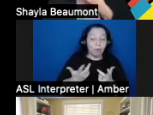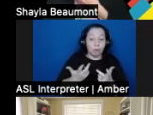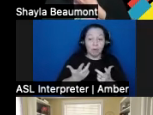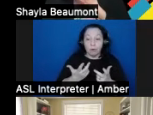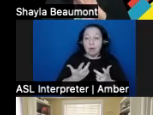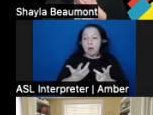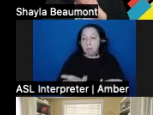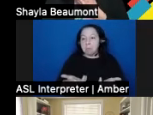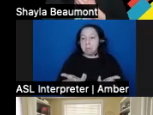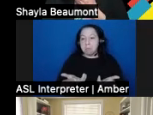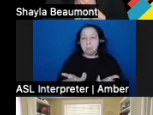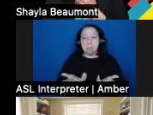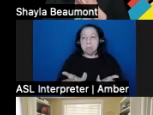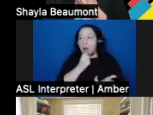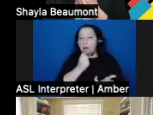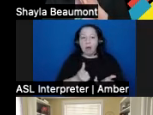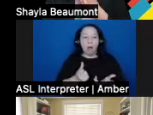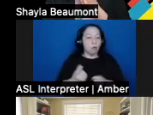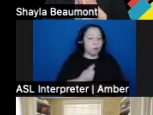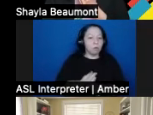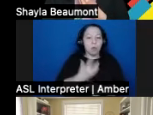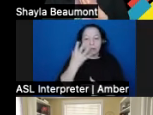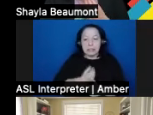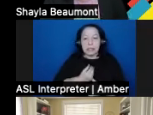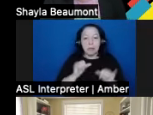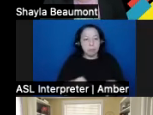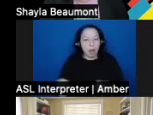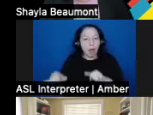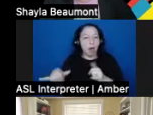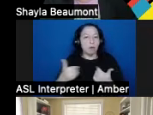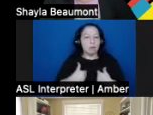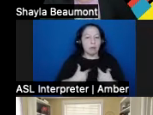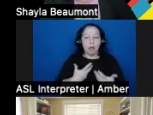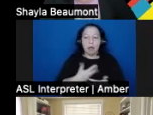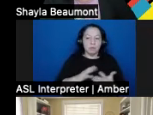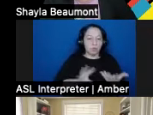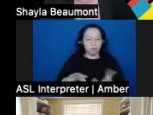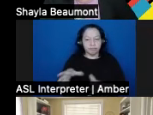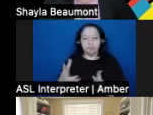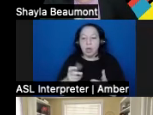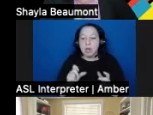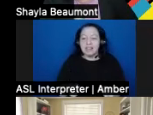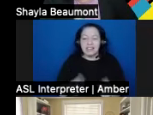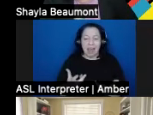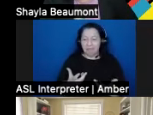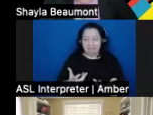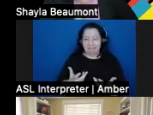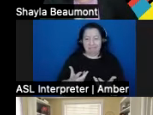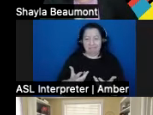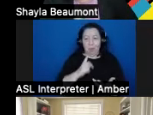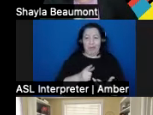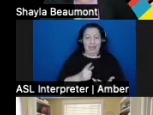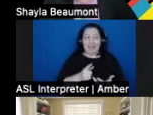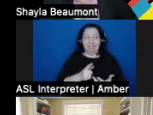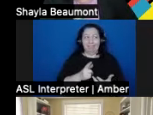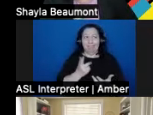like irregular sleep habits or patterns. That can be anything from,